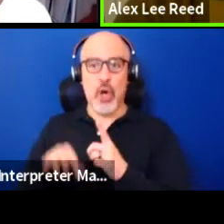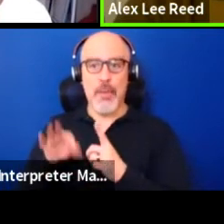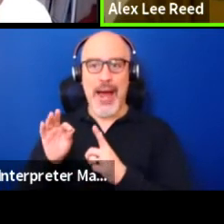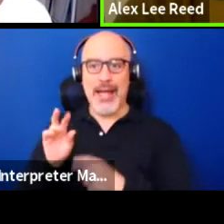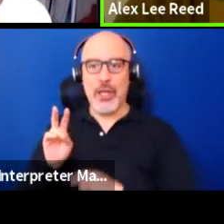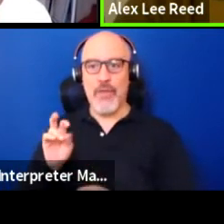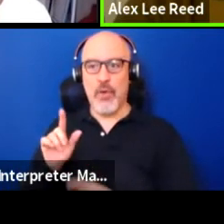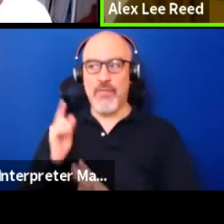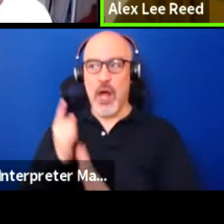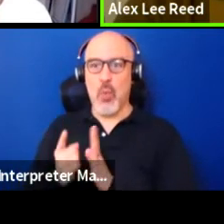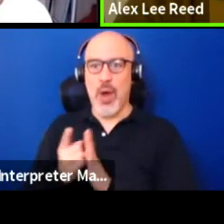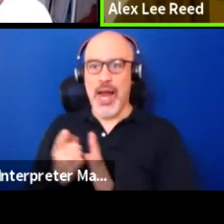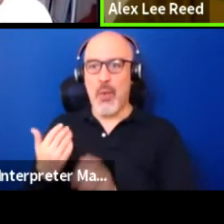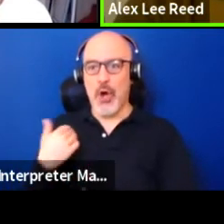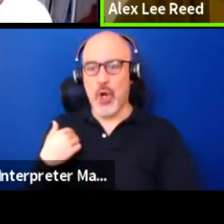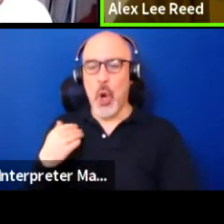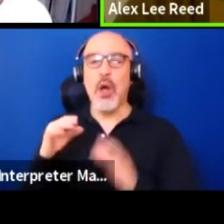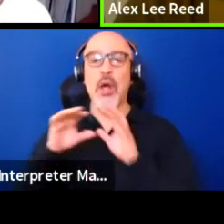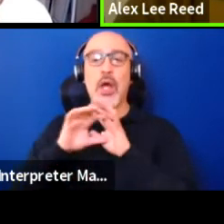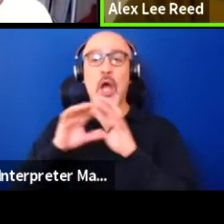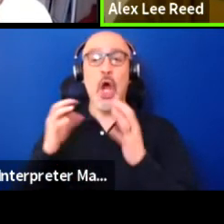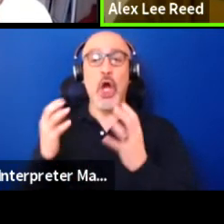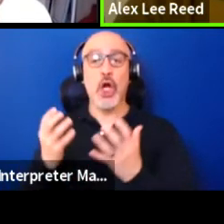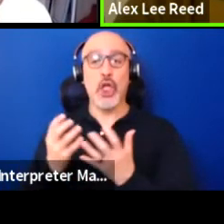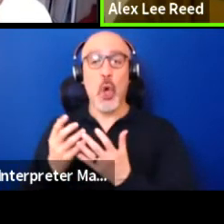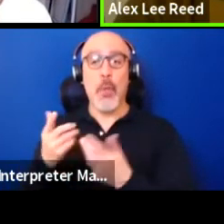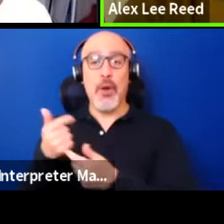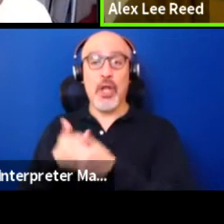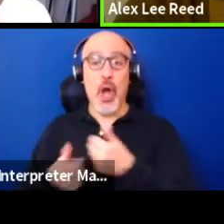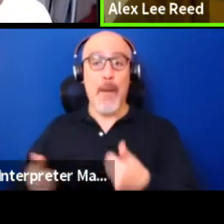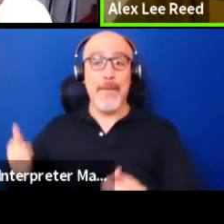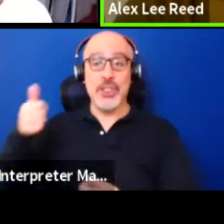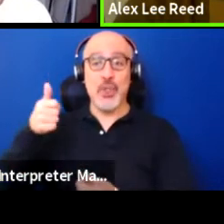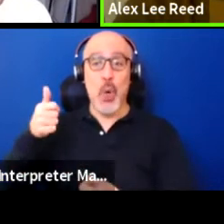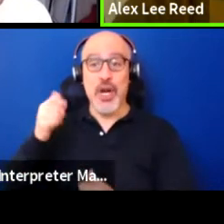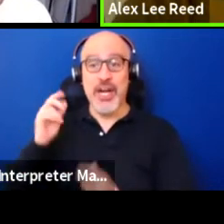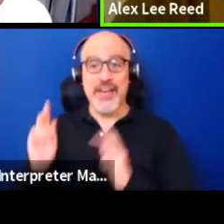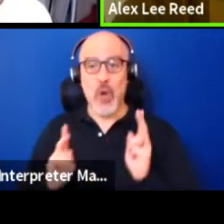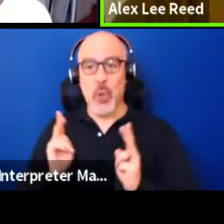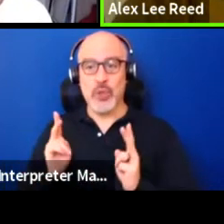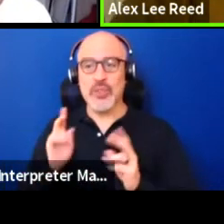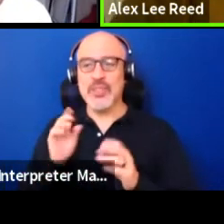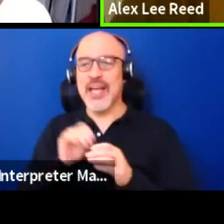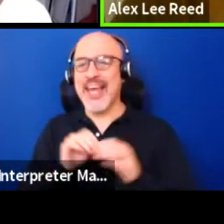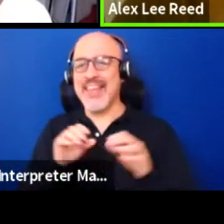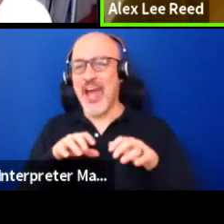an hour ago, global majority folks in the audience.